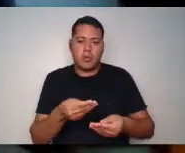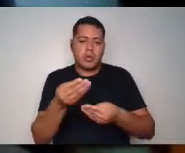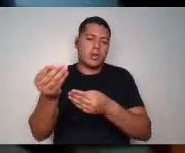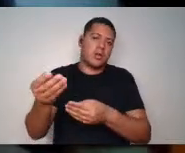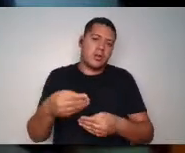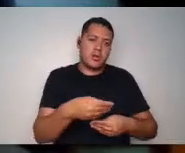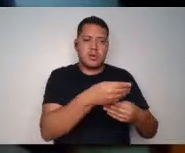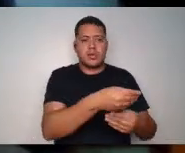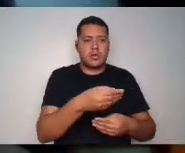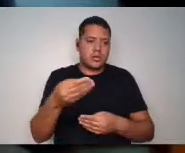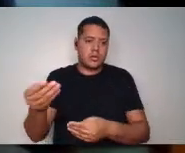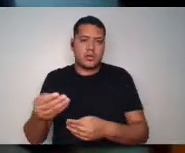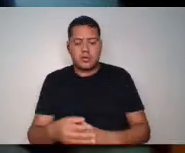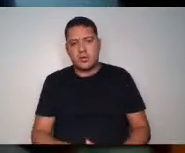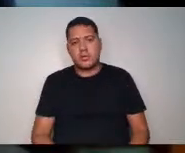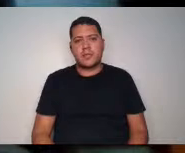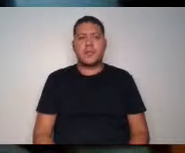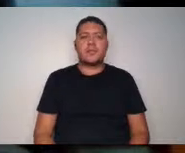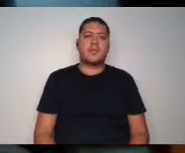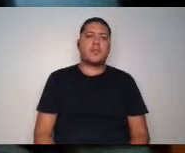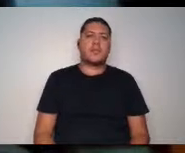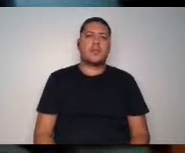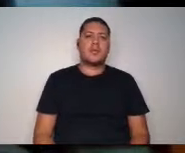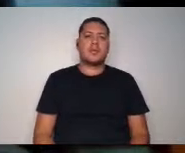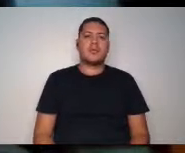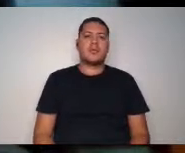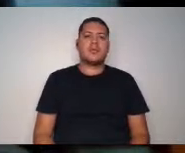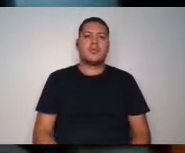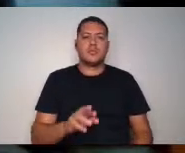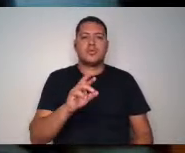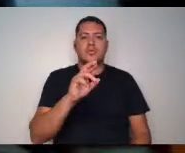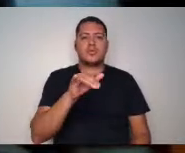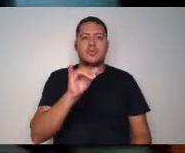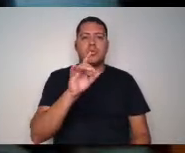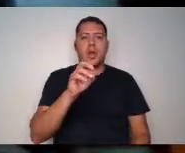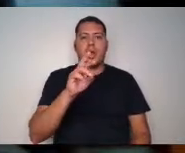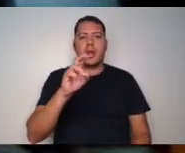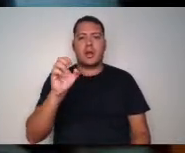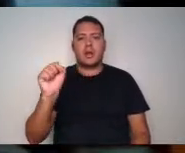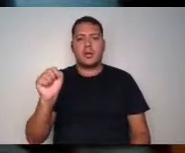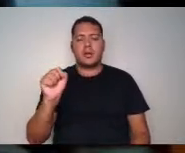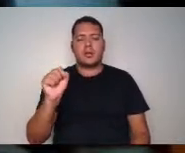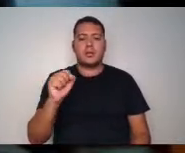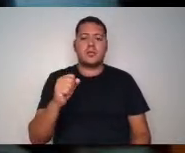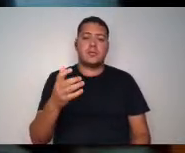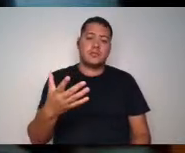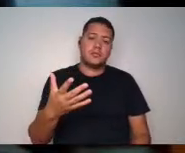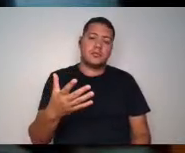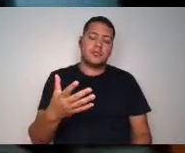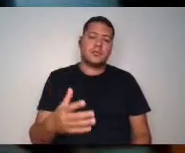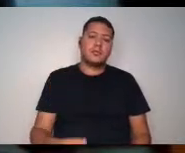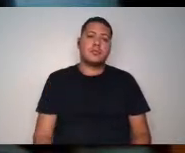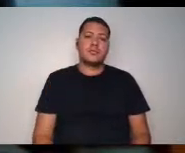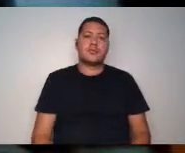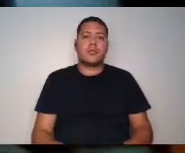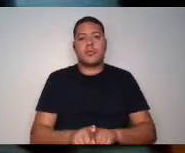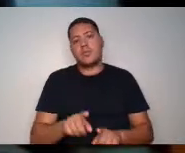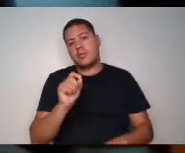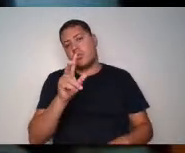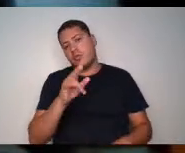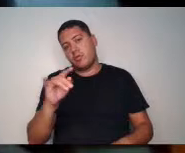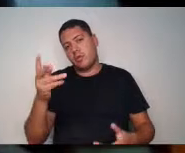so the one in which the people here in Portugal, they're called the riders, you